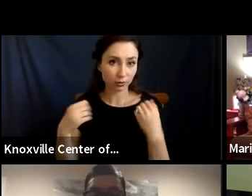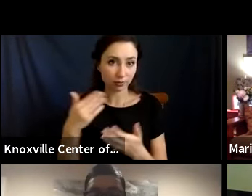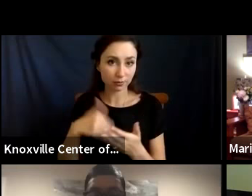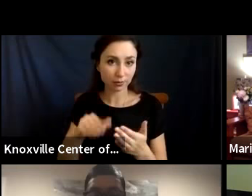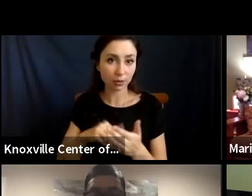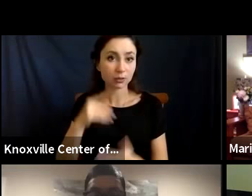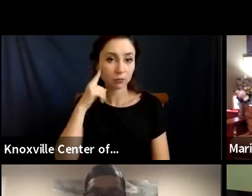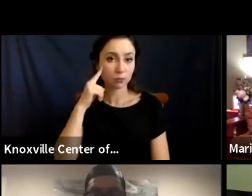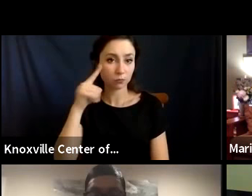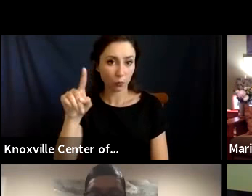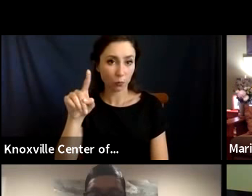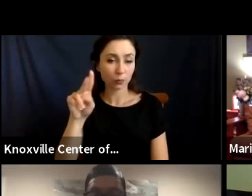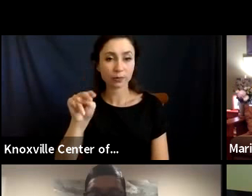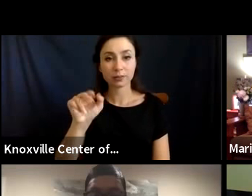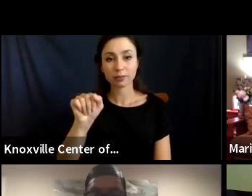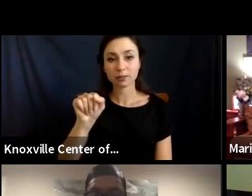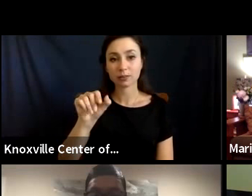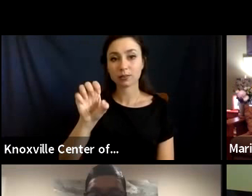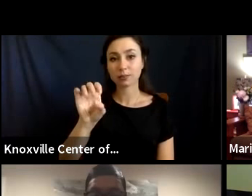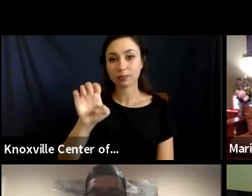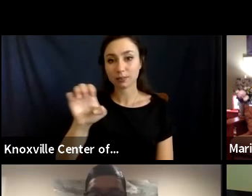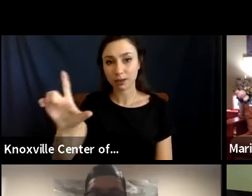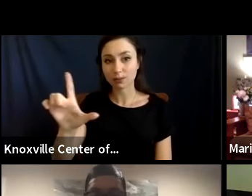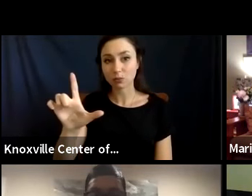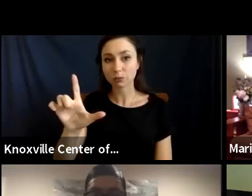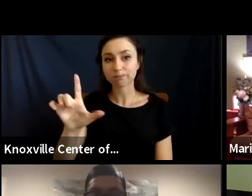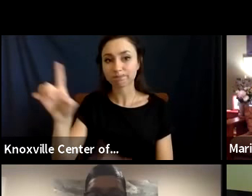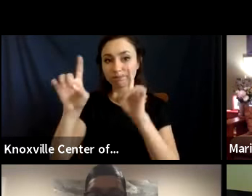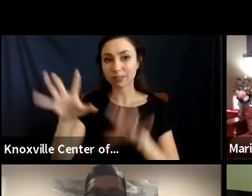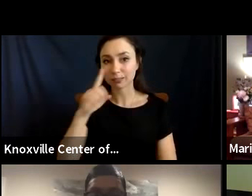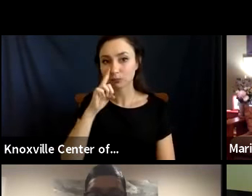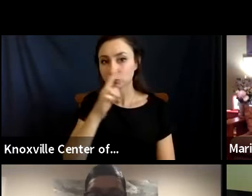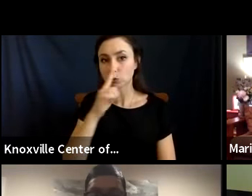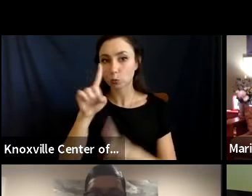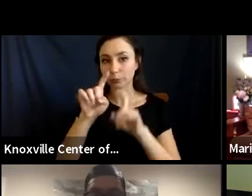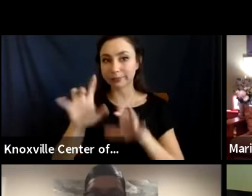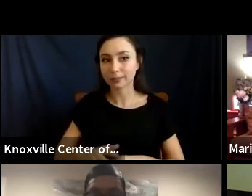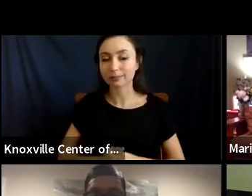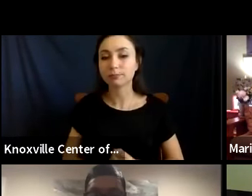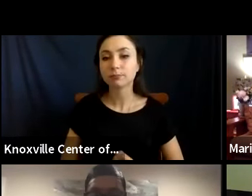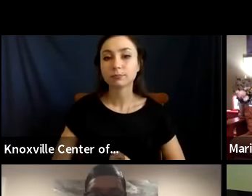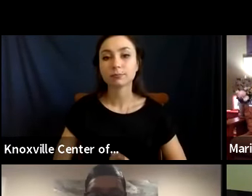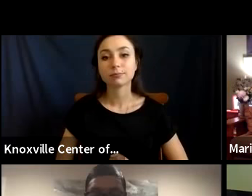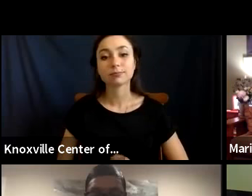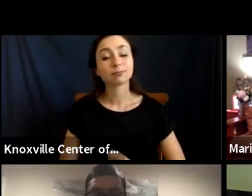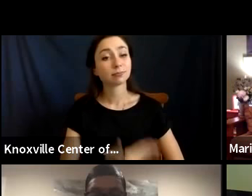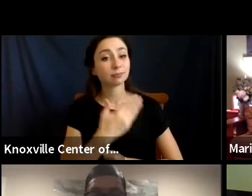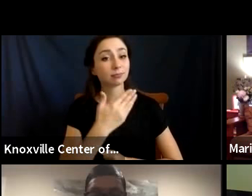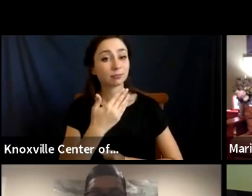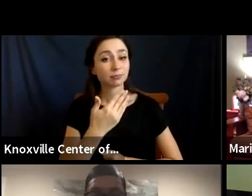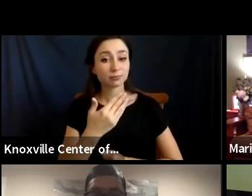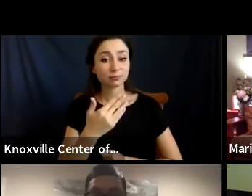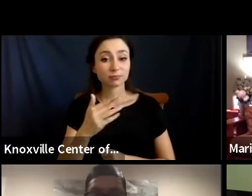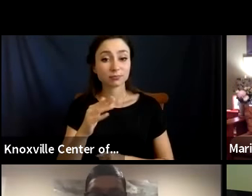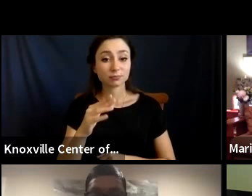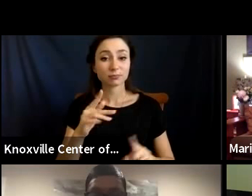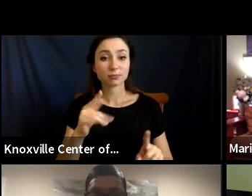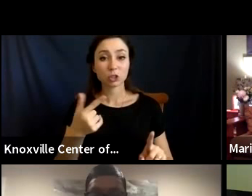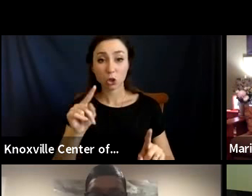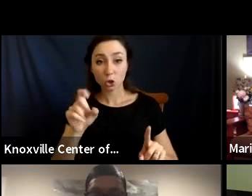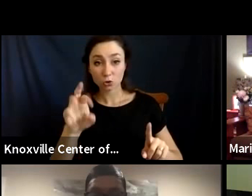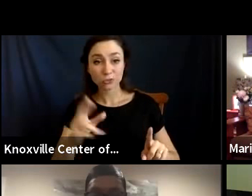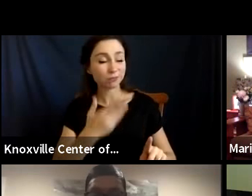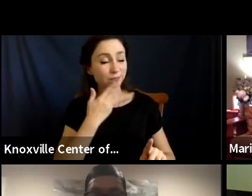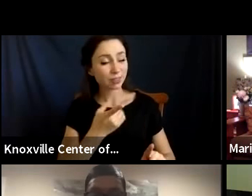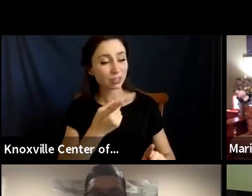swab testing. Okay, very good. Thank you. Thank you, Dr. Gregg. Any other questions or comments on